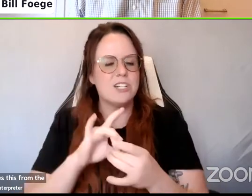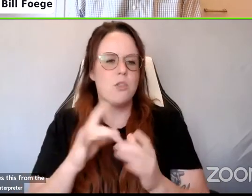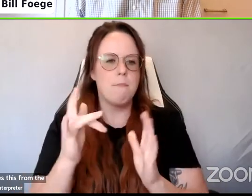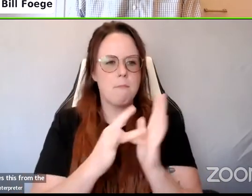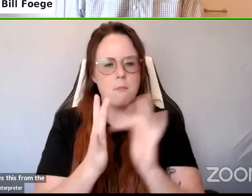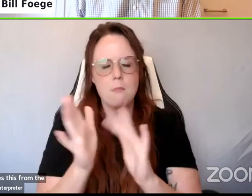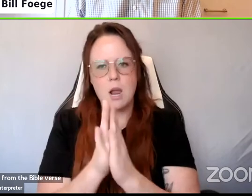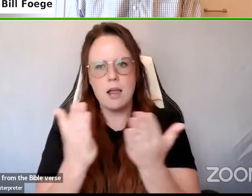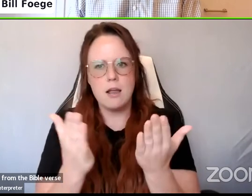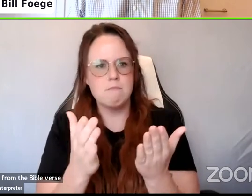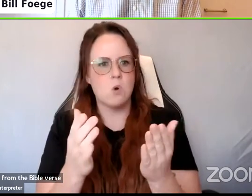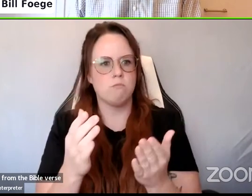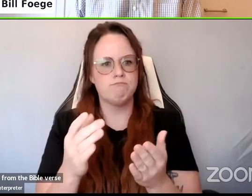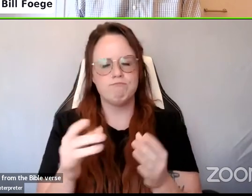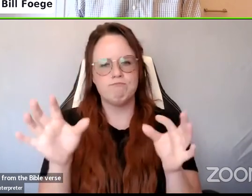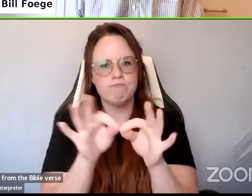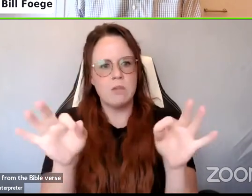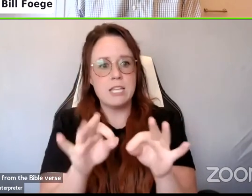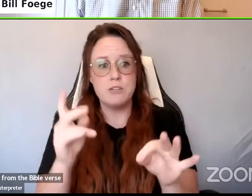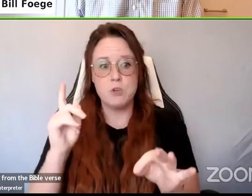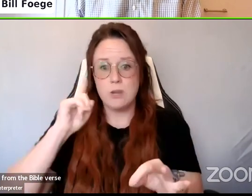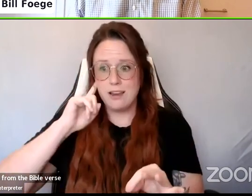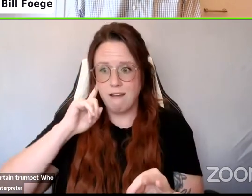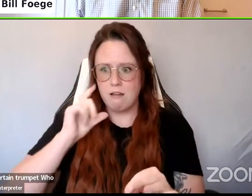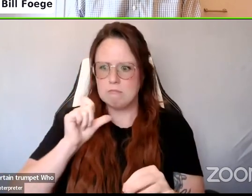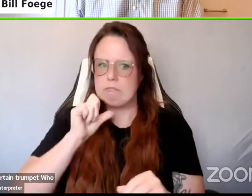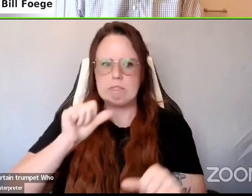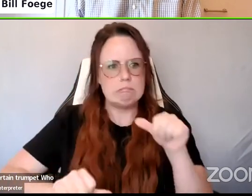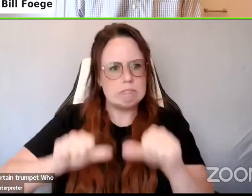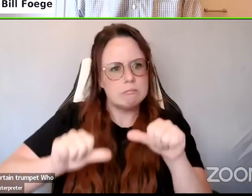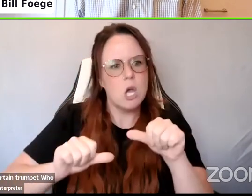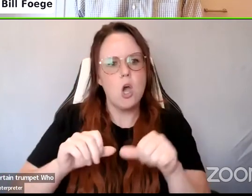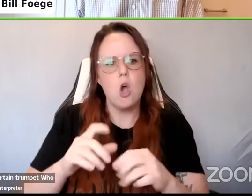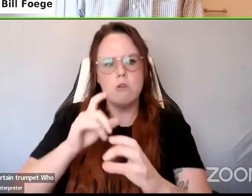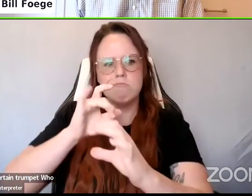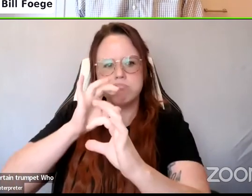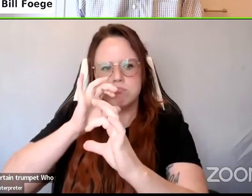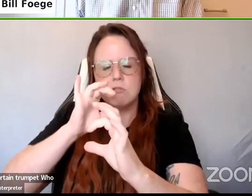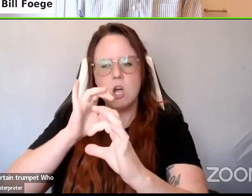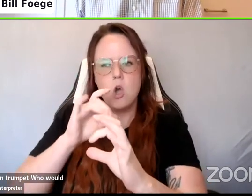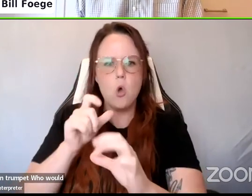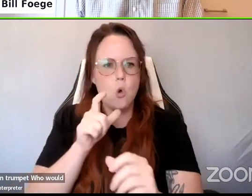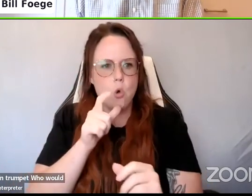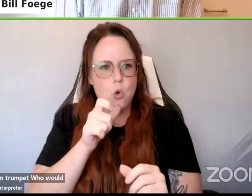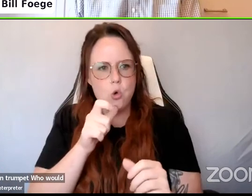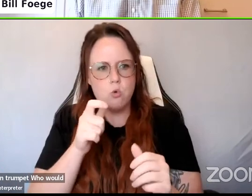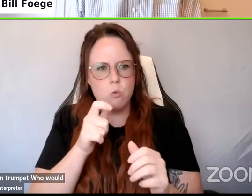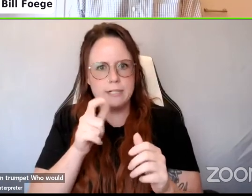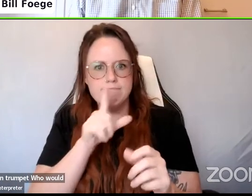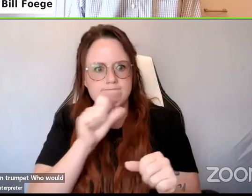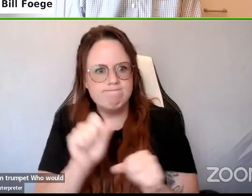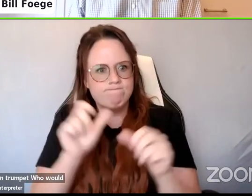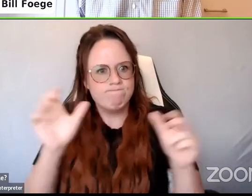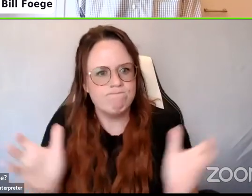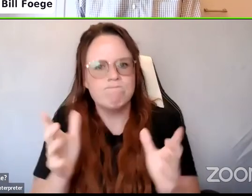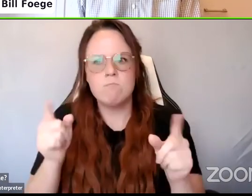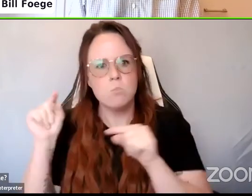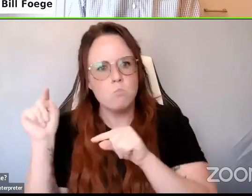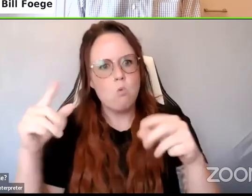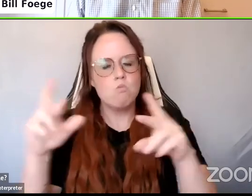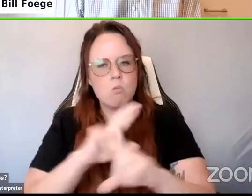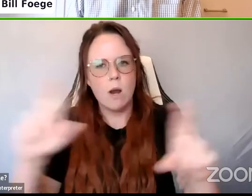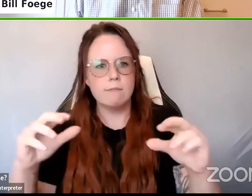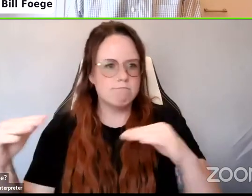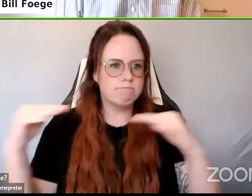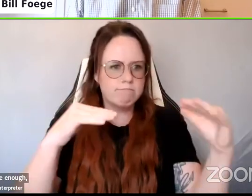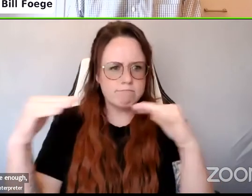if you hear an uncertain trumpet who would gird for battle so you have to have enough certainty the other